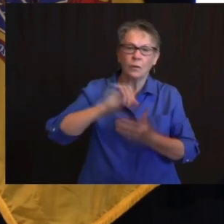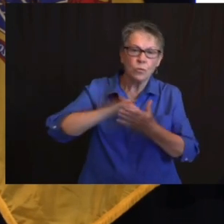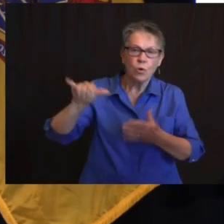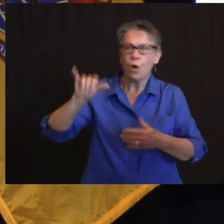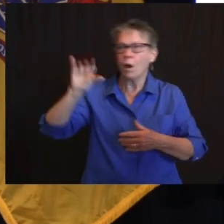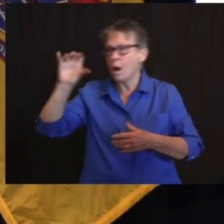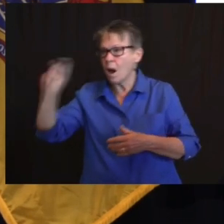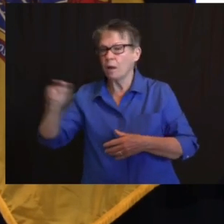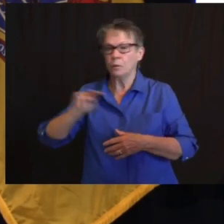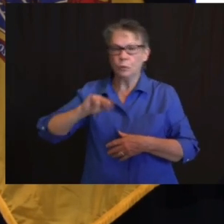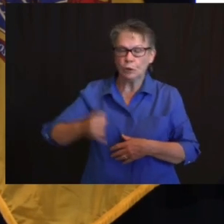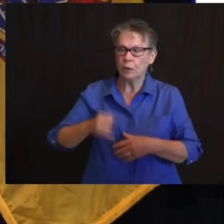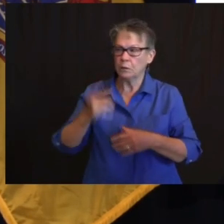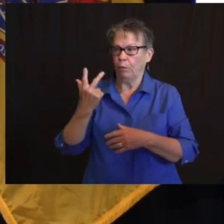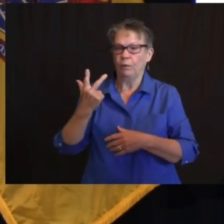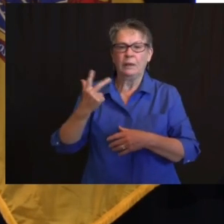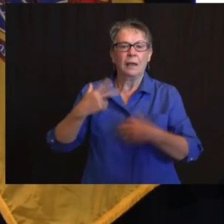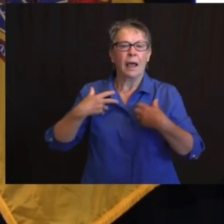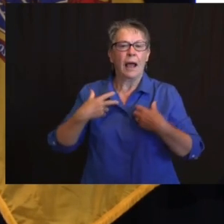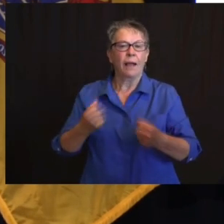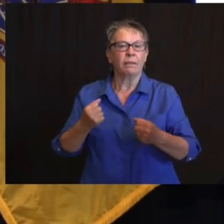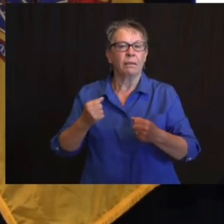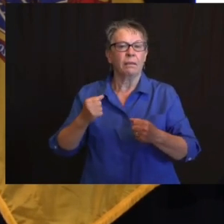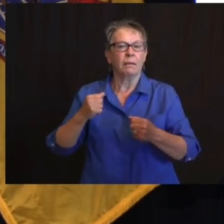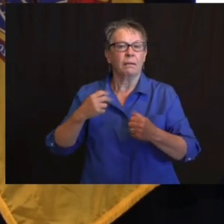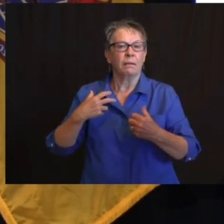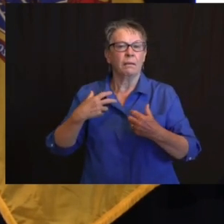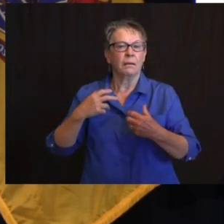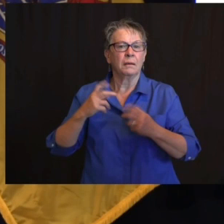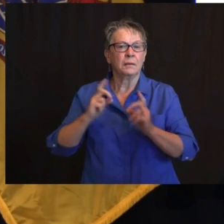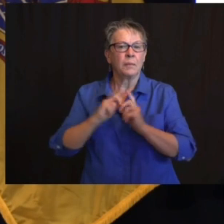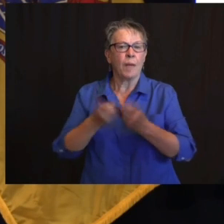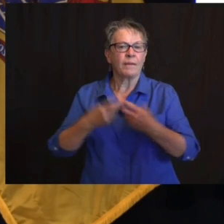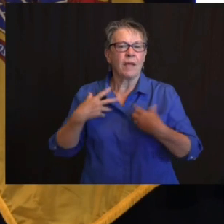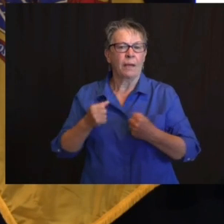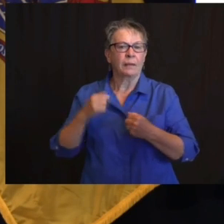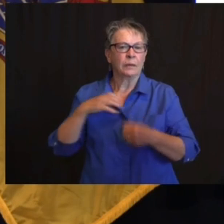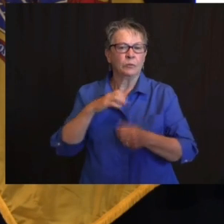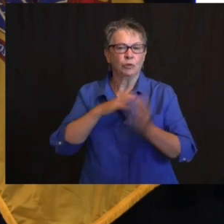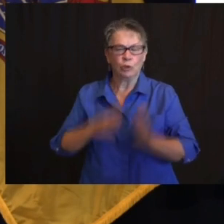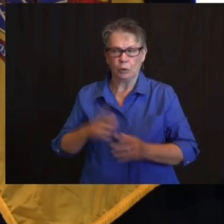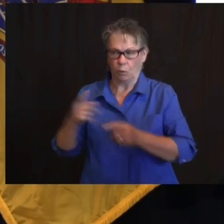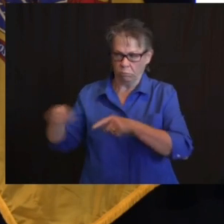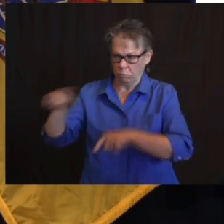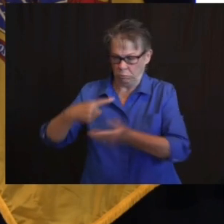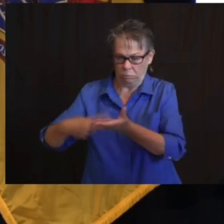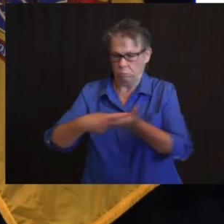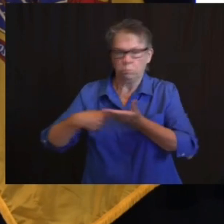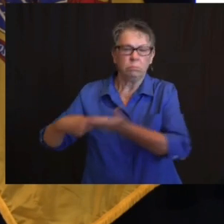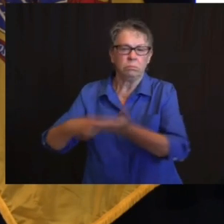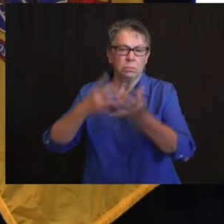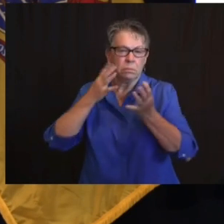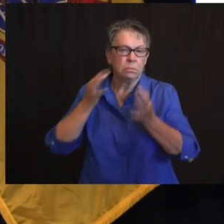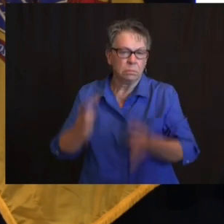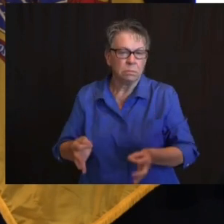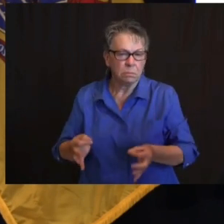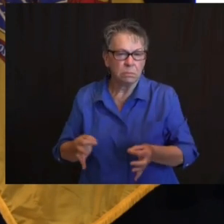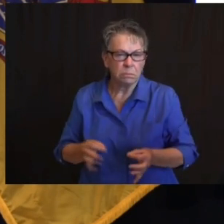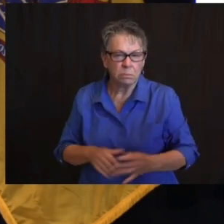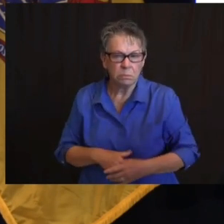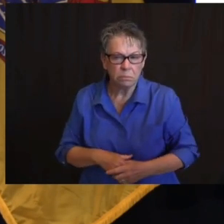to residents. So it's not just folks who live in other states and come to visit, but it's folks from New Jersey who have been in other states,